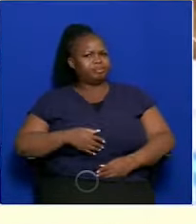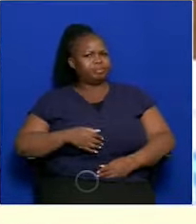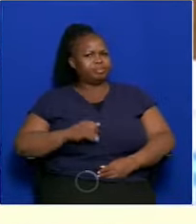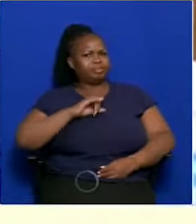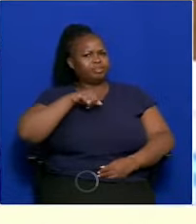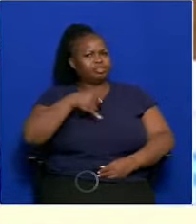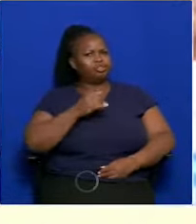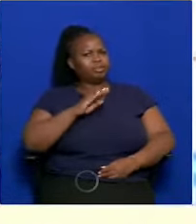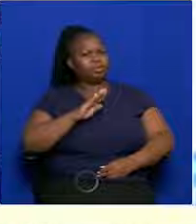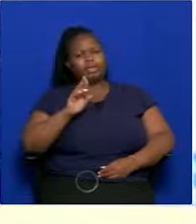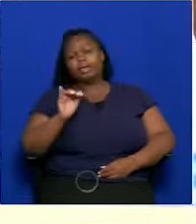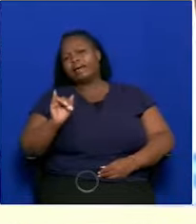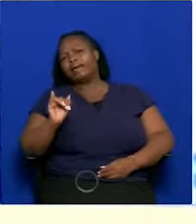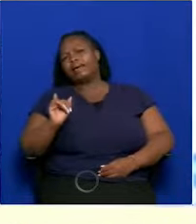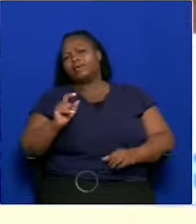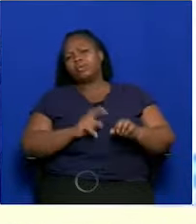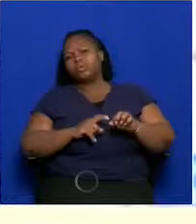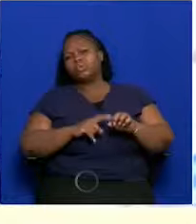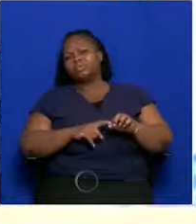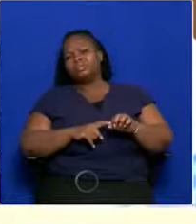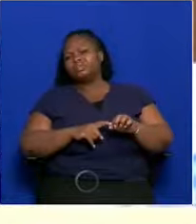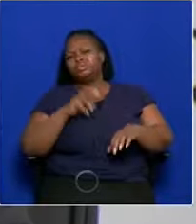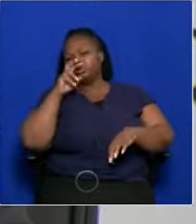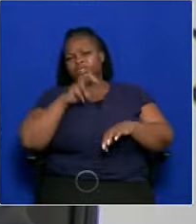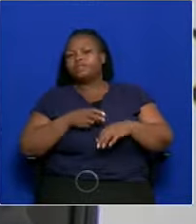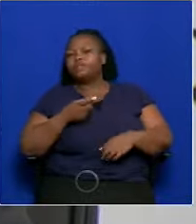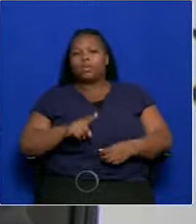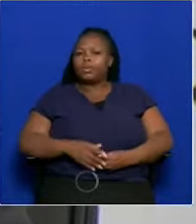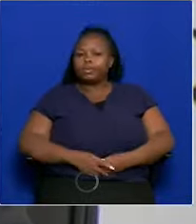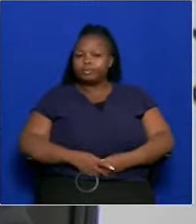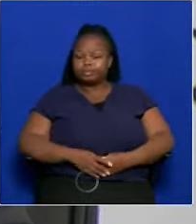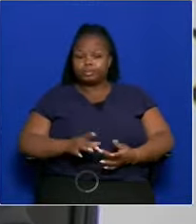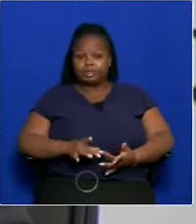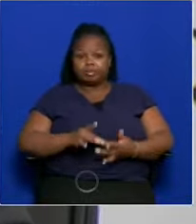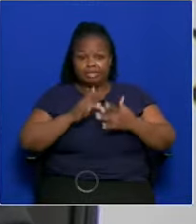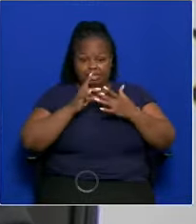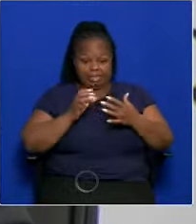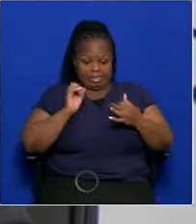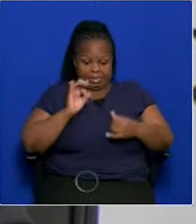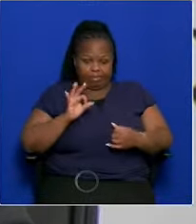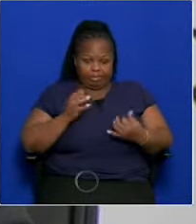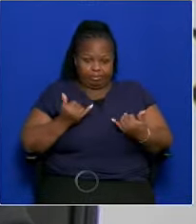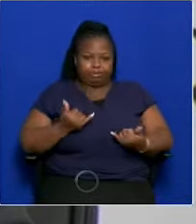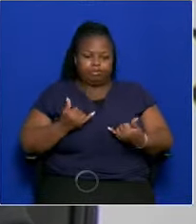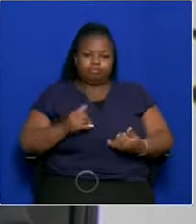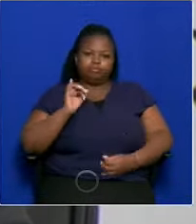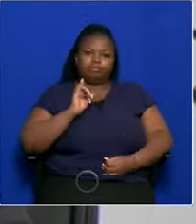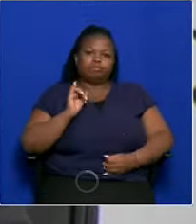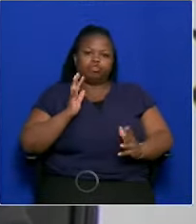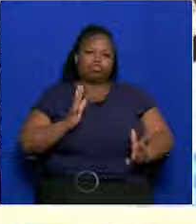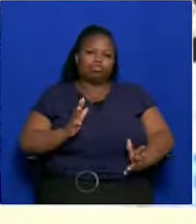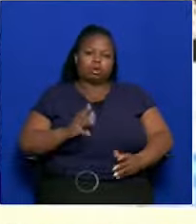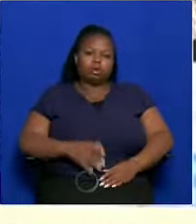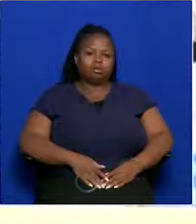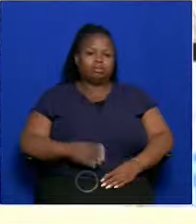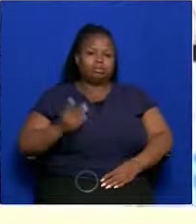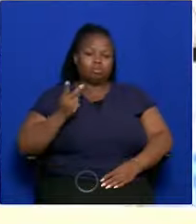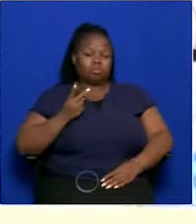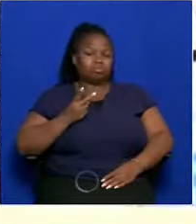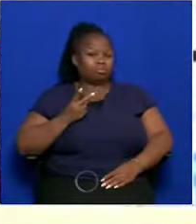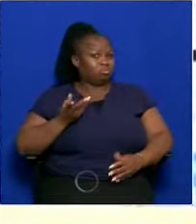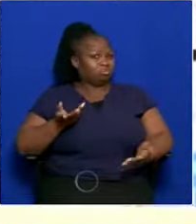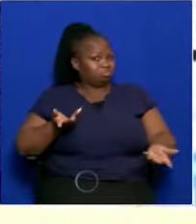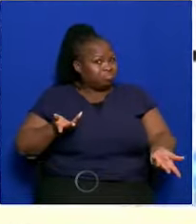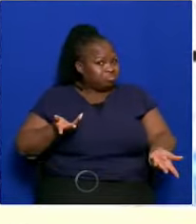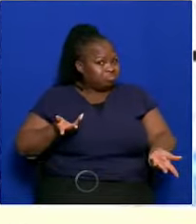quote? Especially if at this time the insurer had repudiated anyway. So why did you need